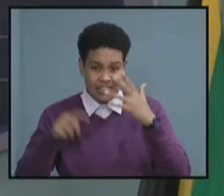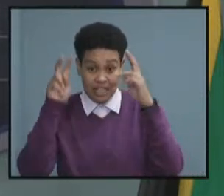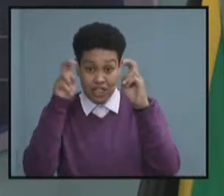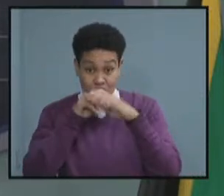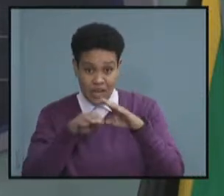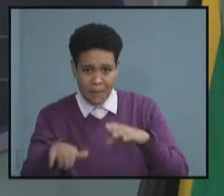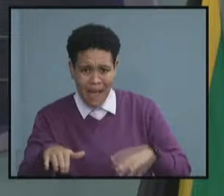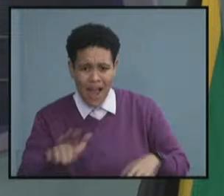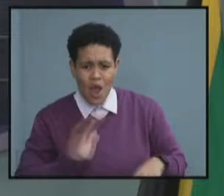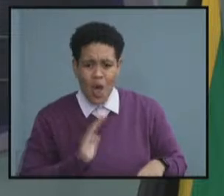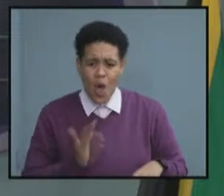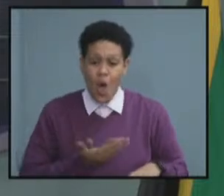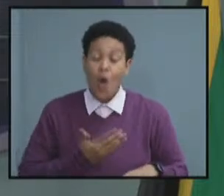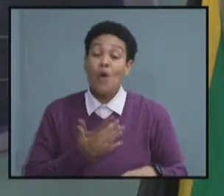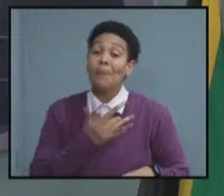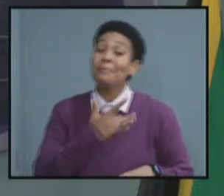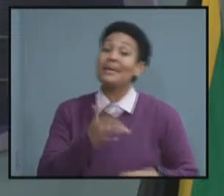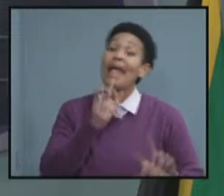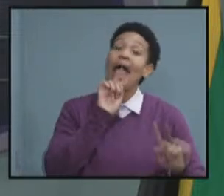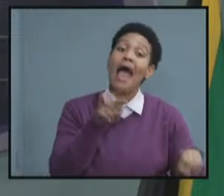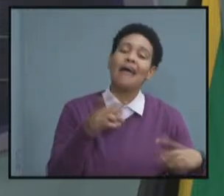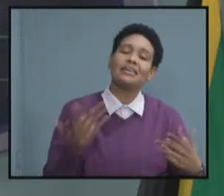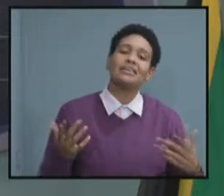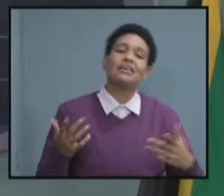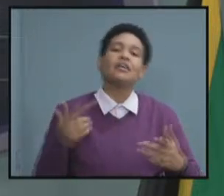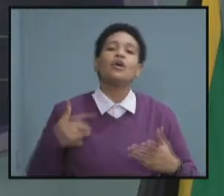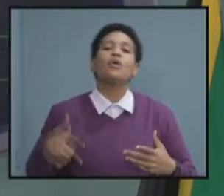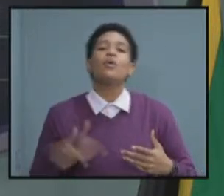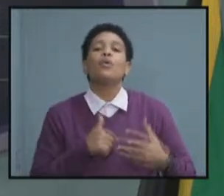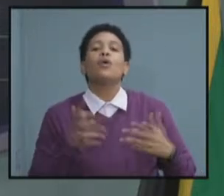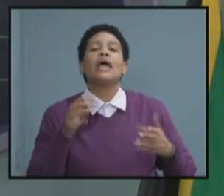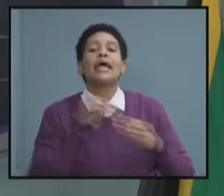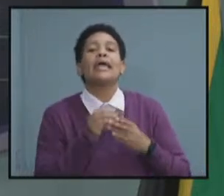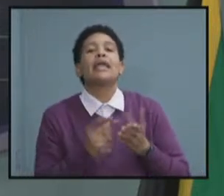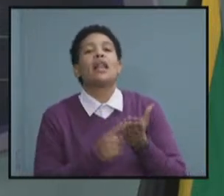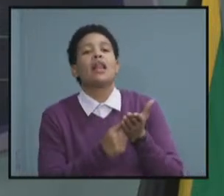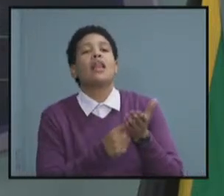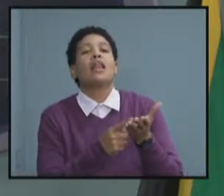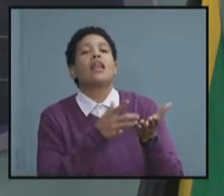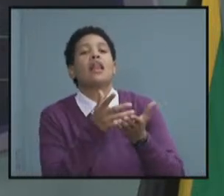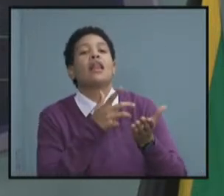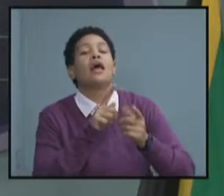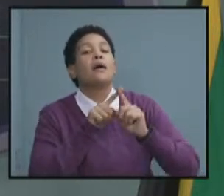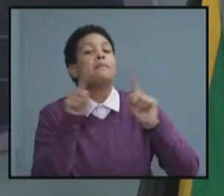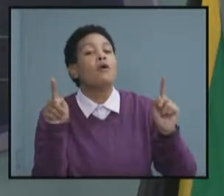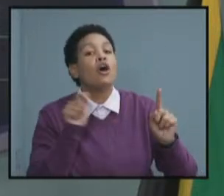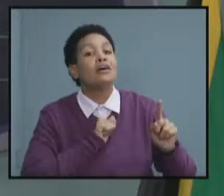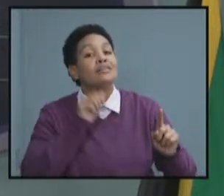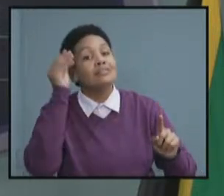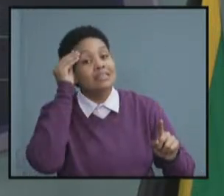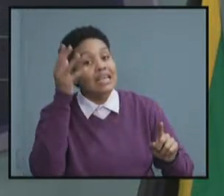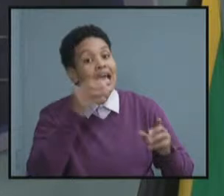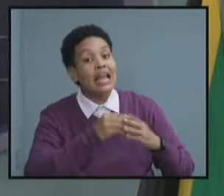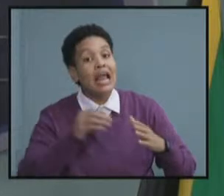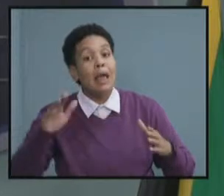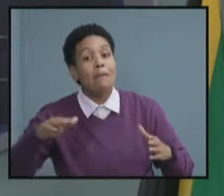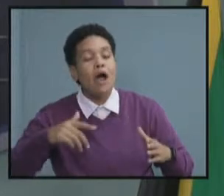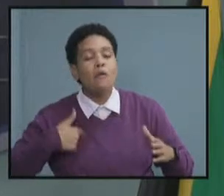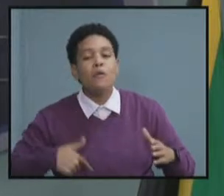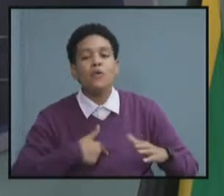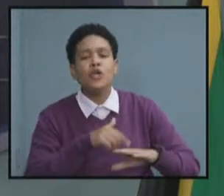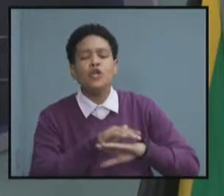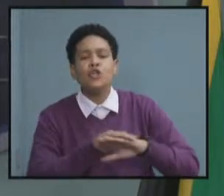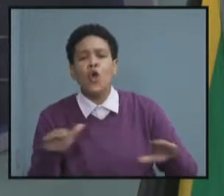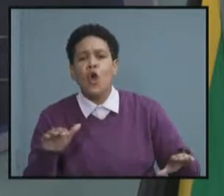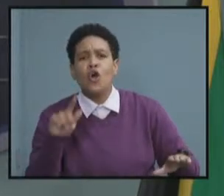Parliament, our standard answer was, we are in negotiations, but as I've said in Parliament, we do